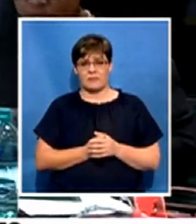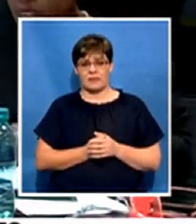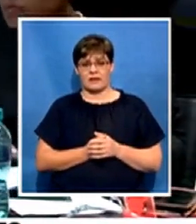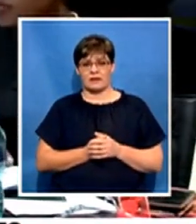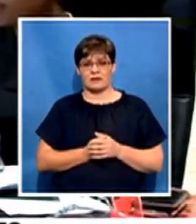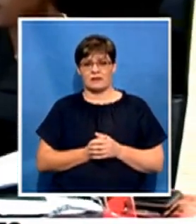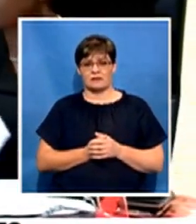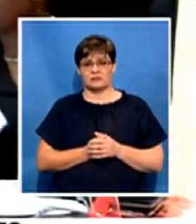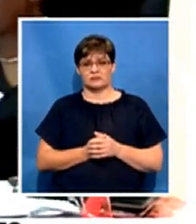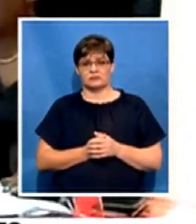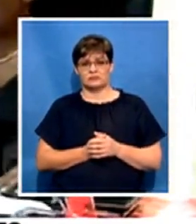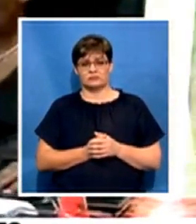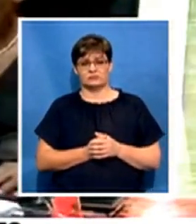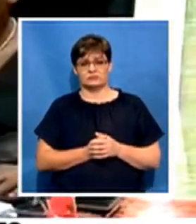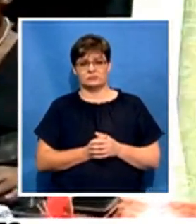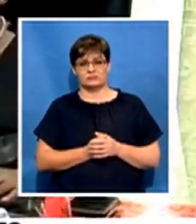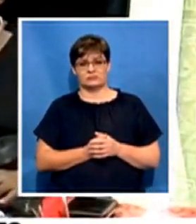No, thanks. Let me